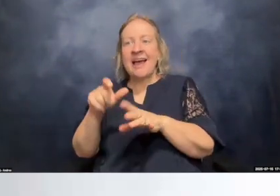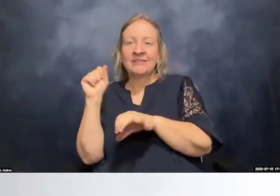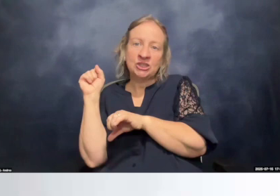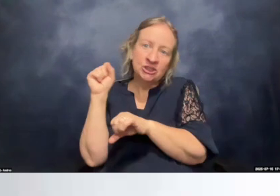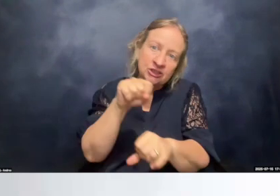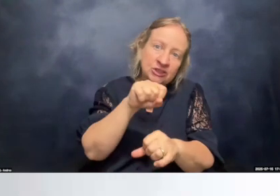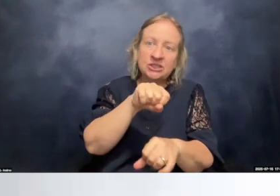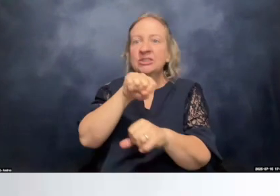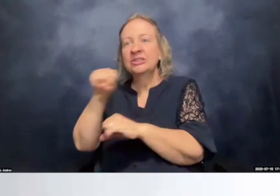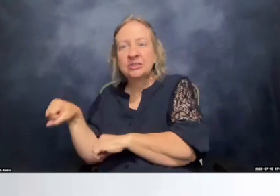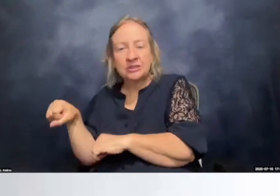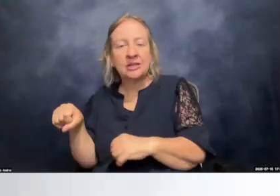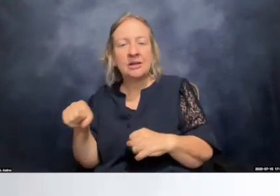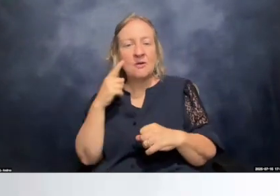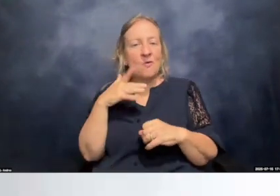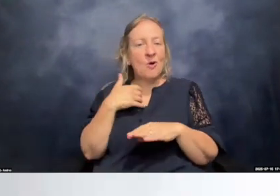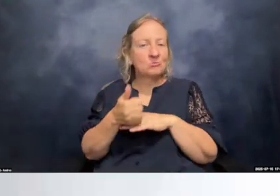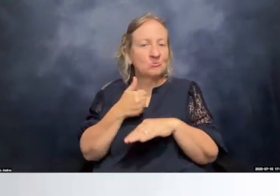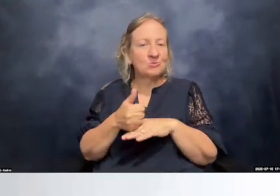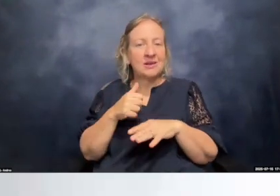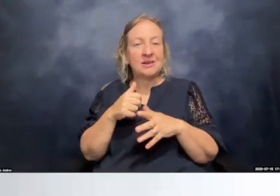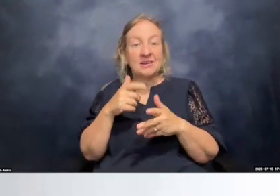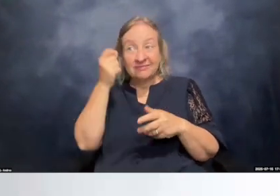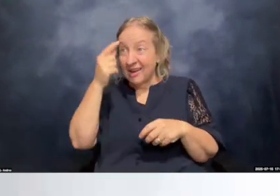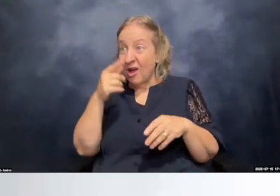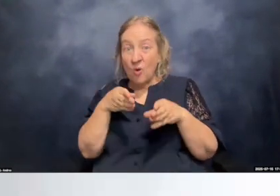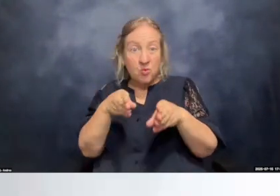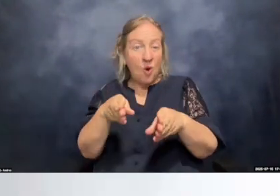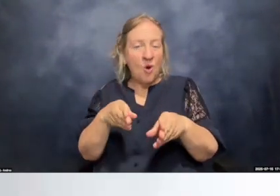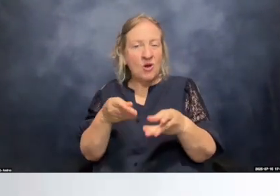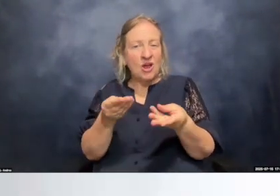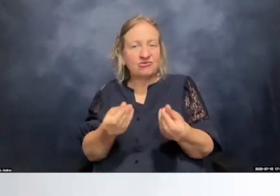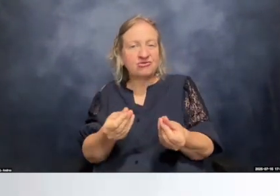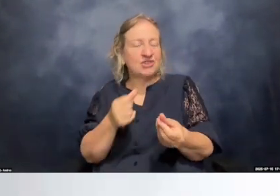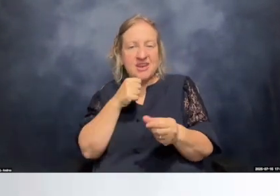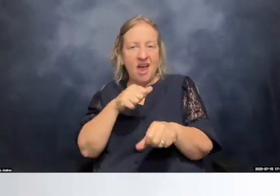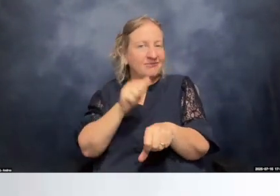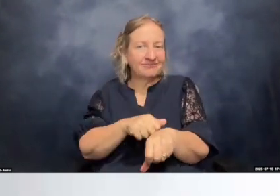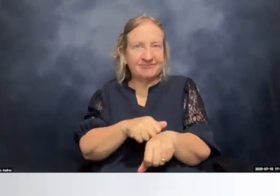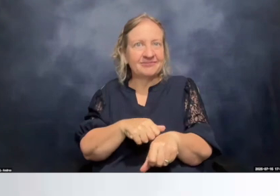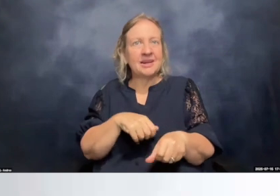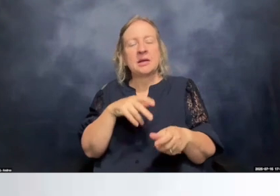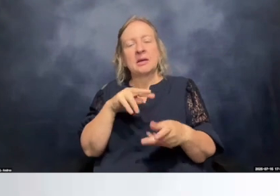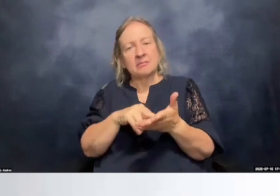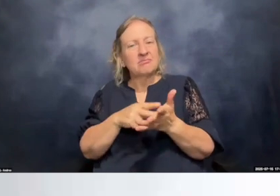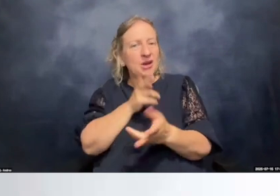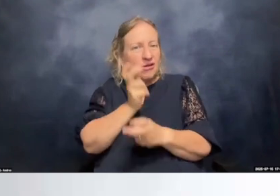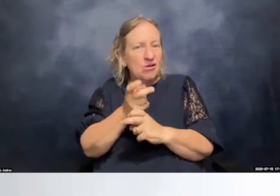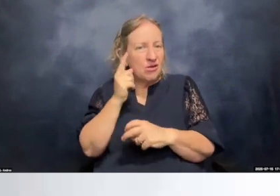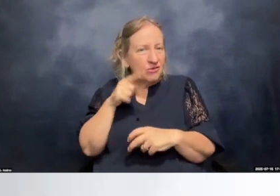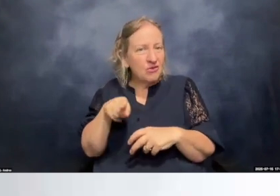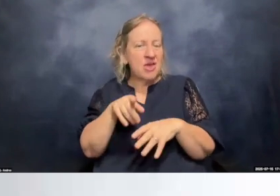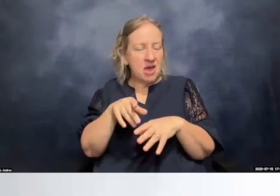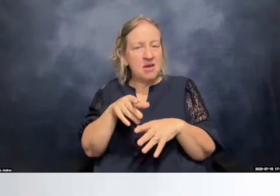transportation. The lack of paved roads further limits their vehicle options to vehicles capable of handling rough